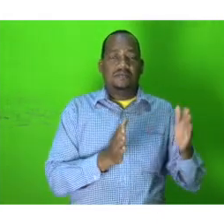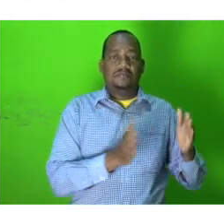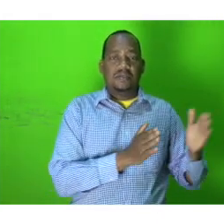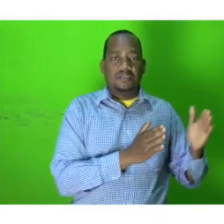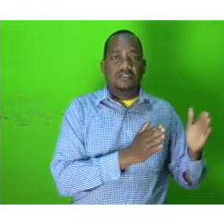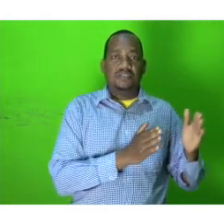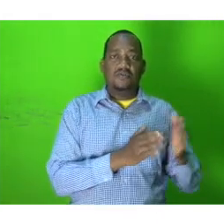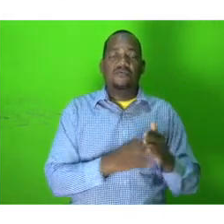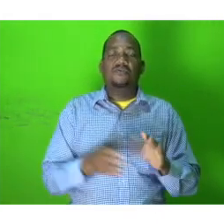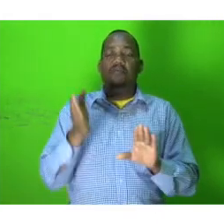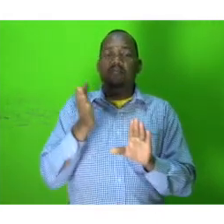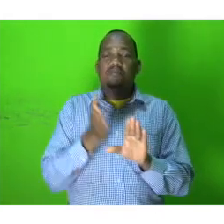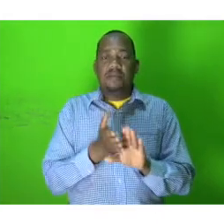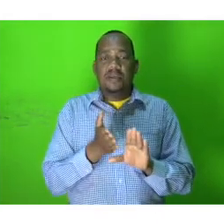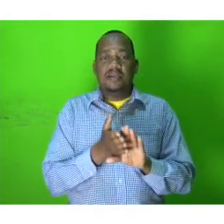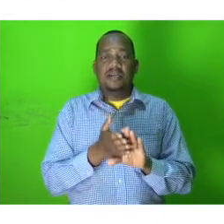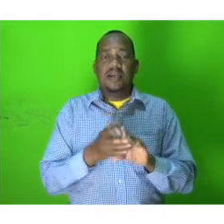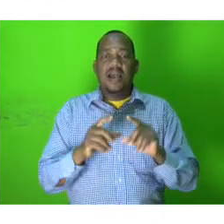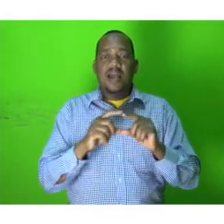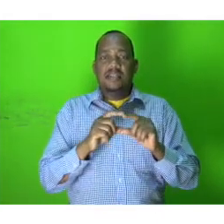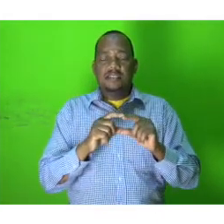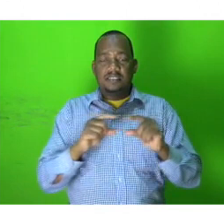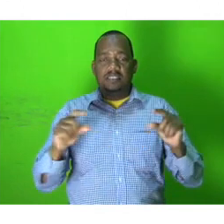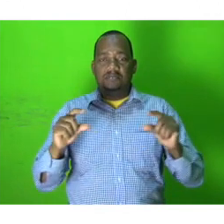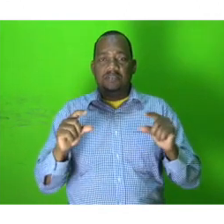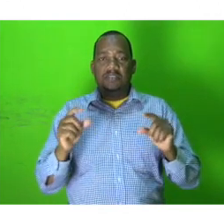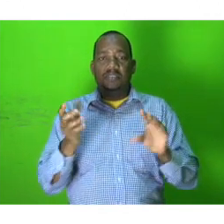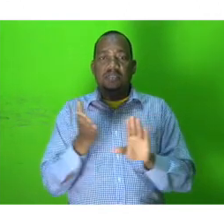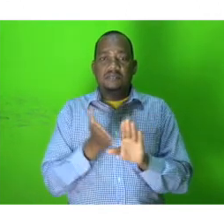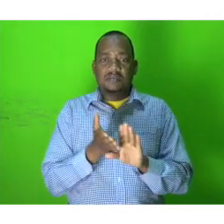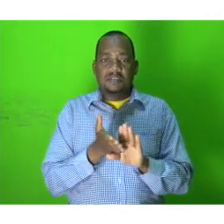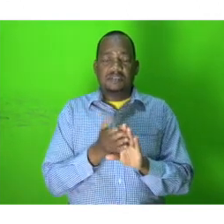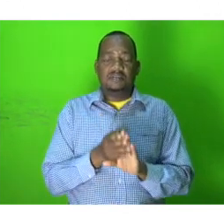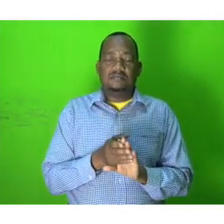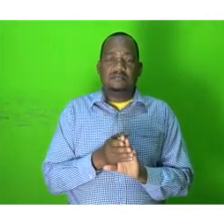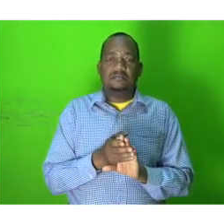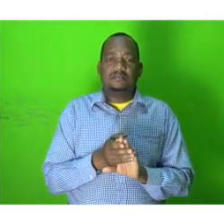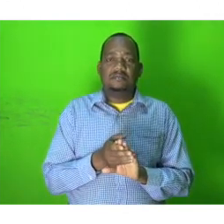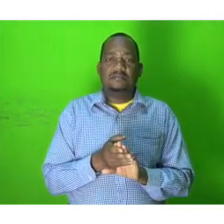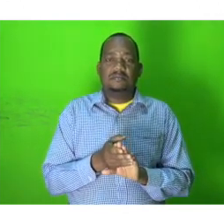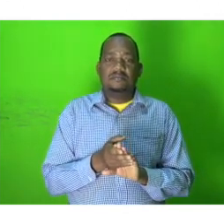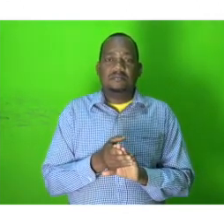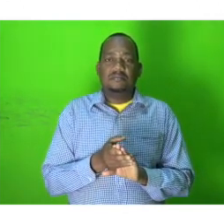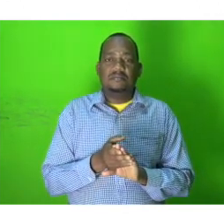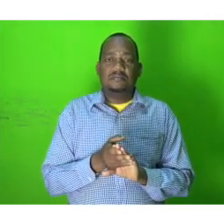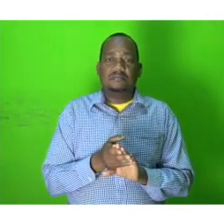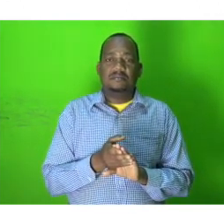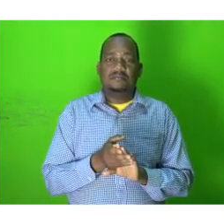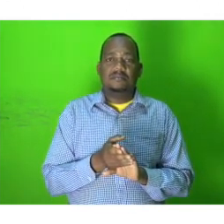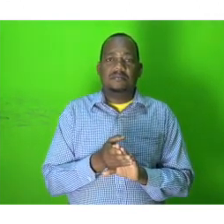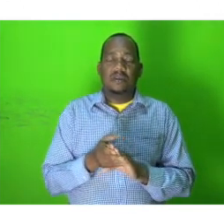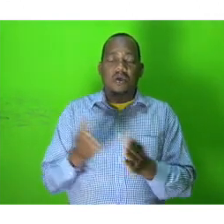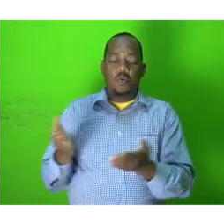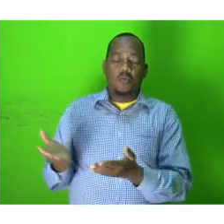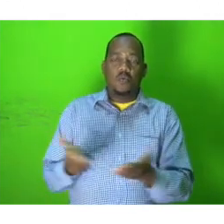Fourth, preparation of bank reconciliation statement with adjusted cashbook and without adjusted cashbook.